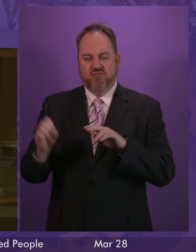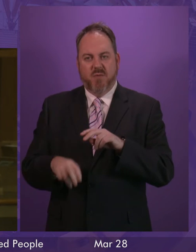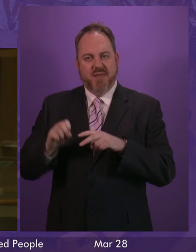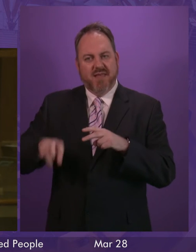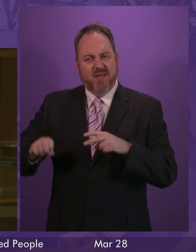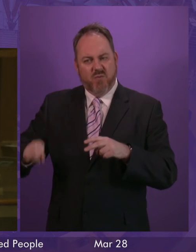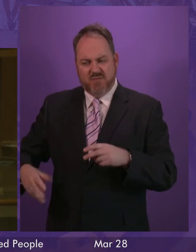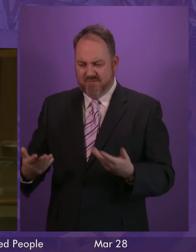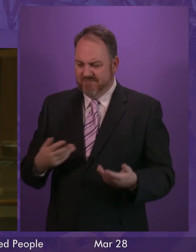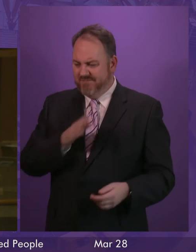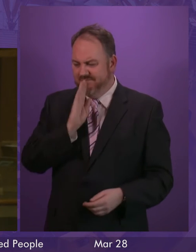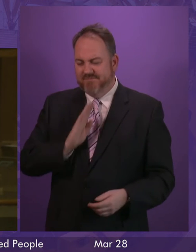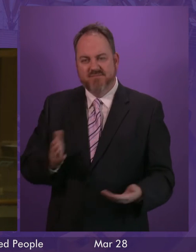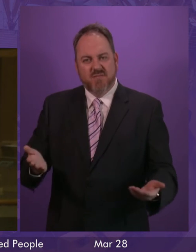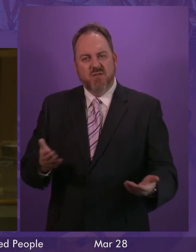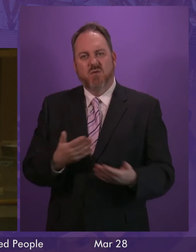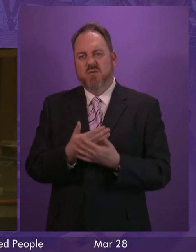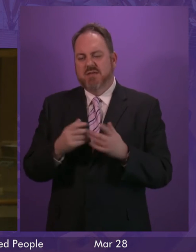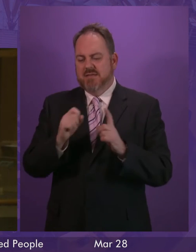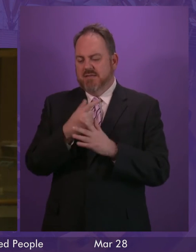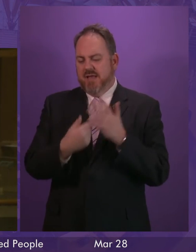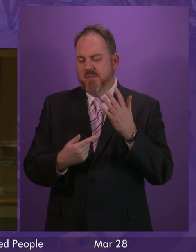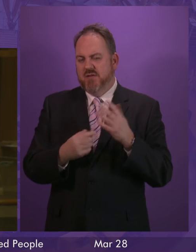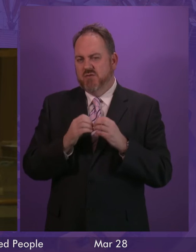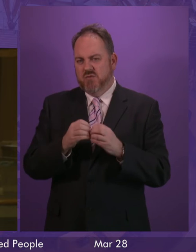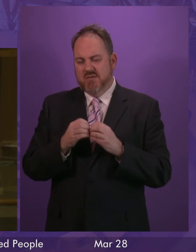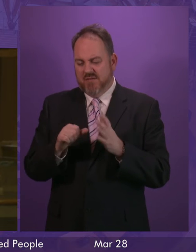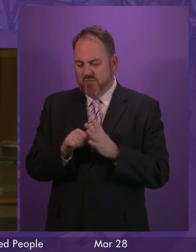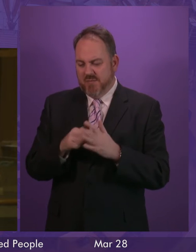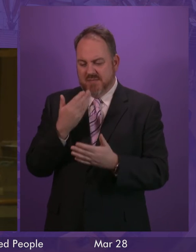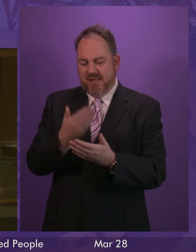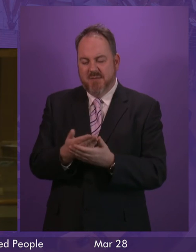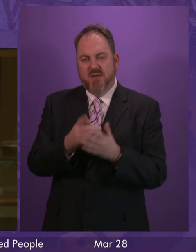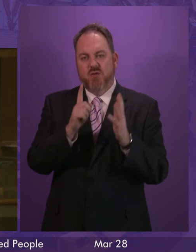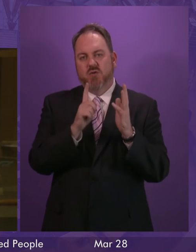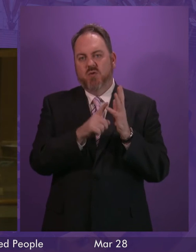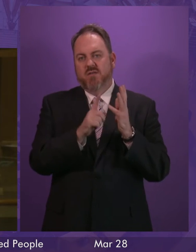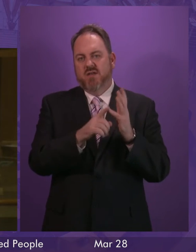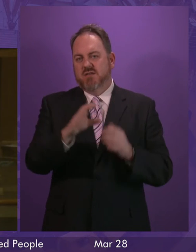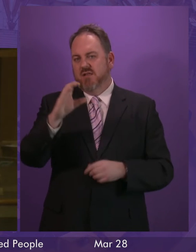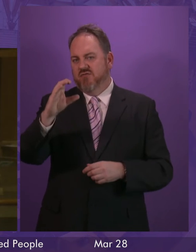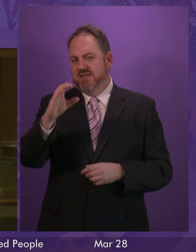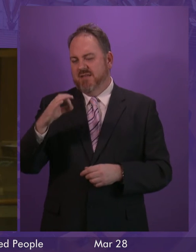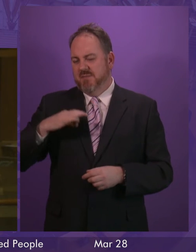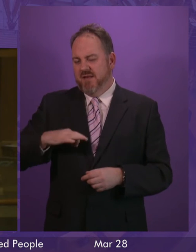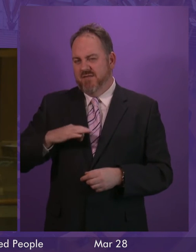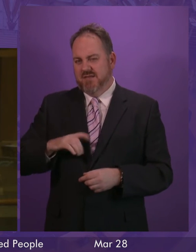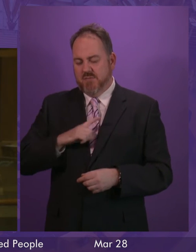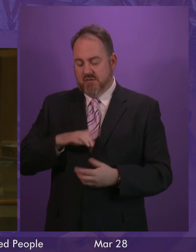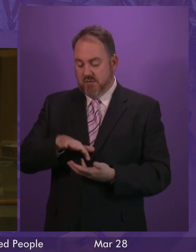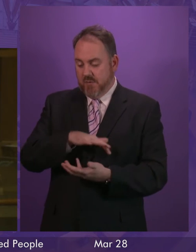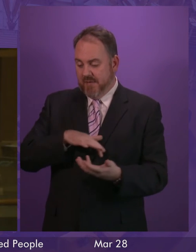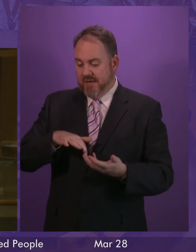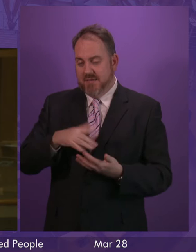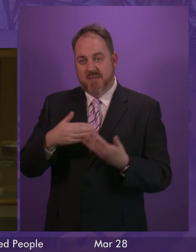problem with this is that disabled students face significant difficulties claiming universal credit because the system is exceptionally complicated and often results